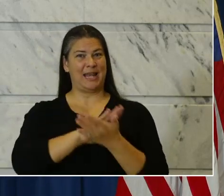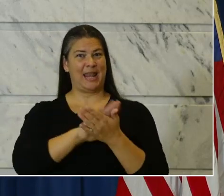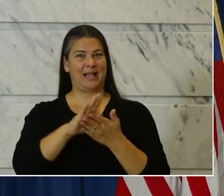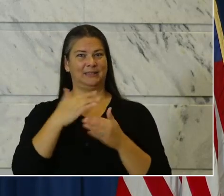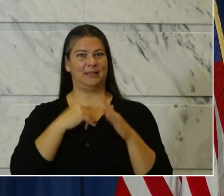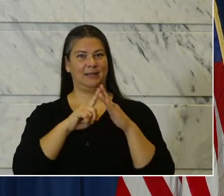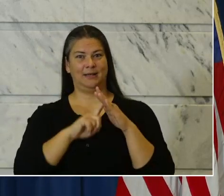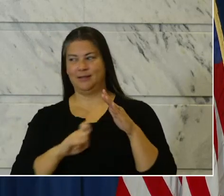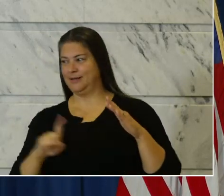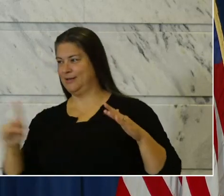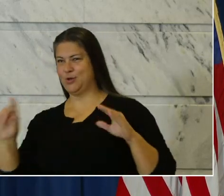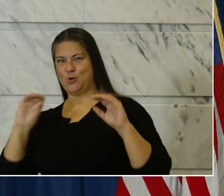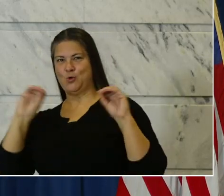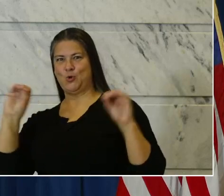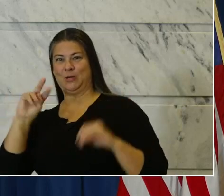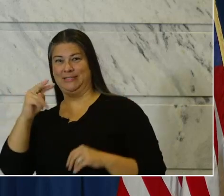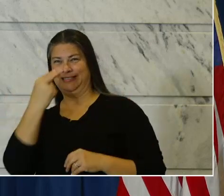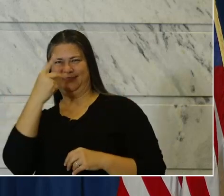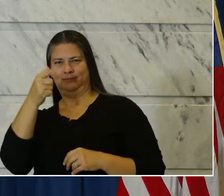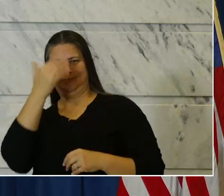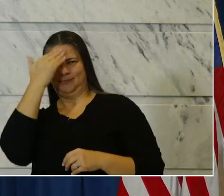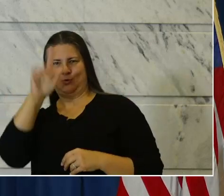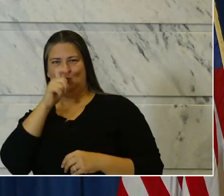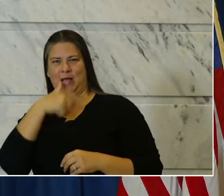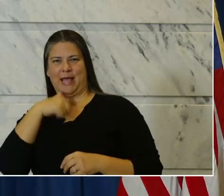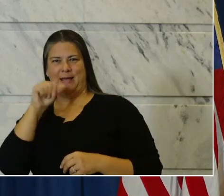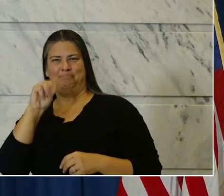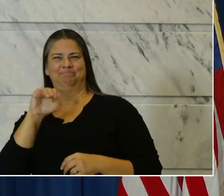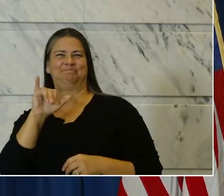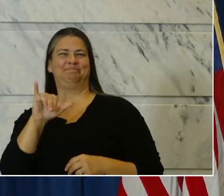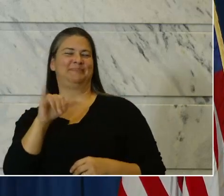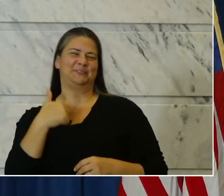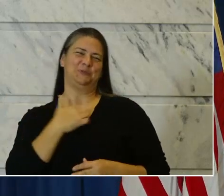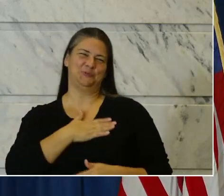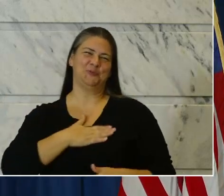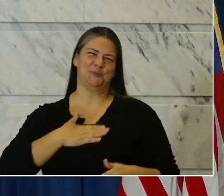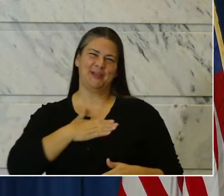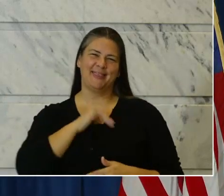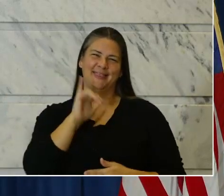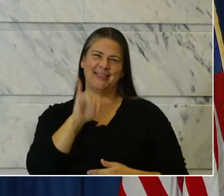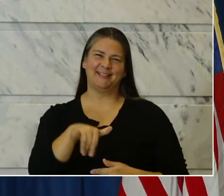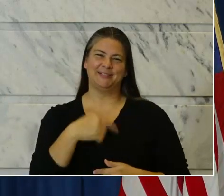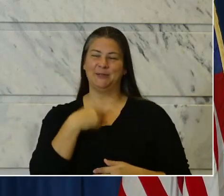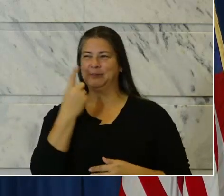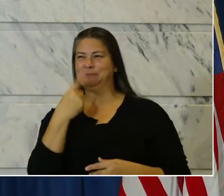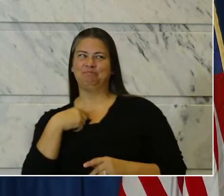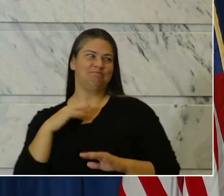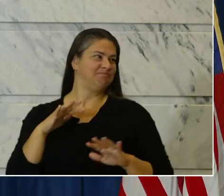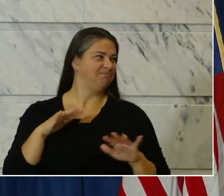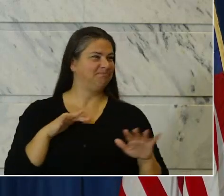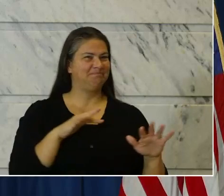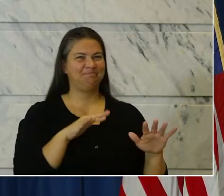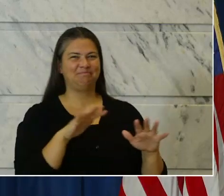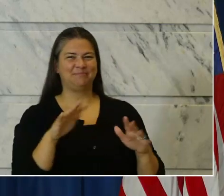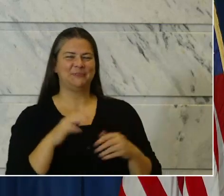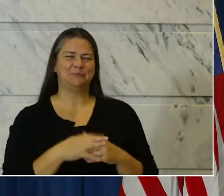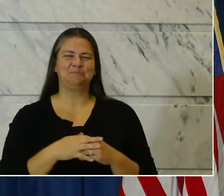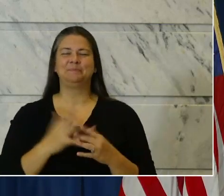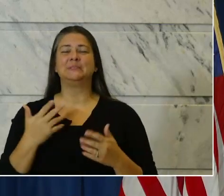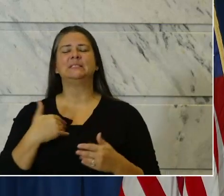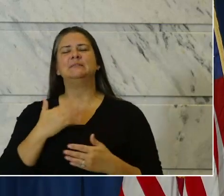me for a change, so I enjoyed my time away. I have a few updates I want to go over. James, could you show this?